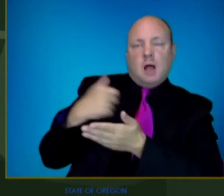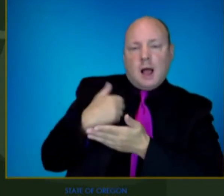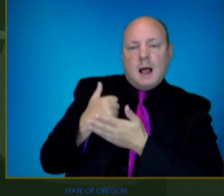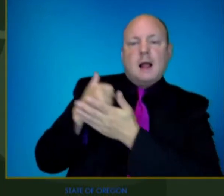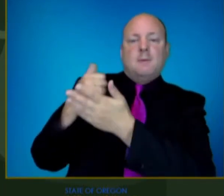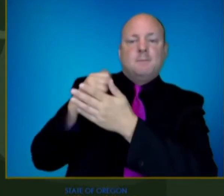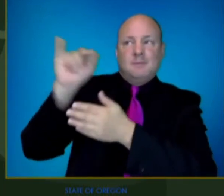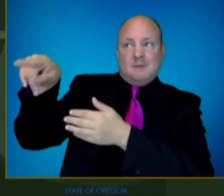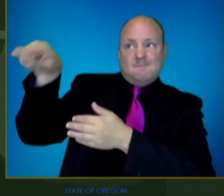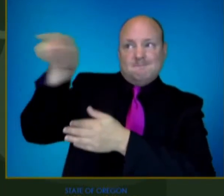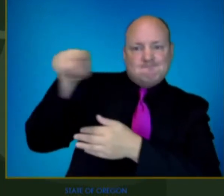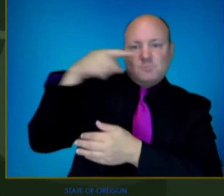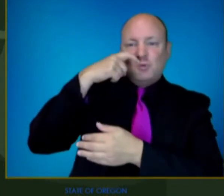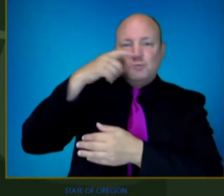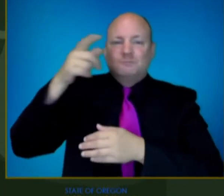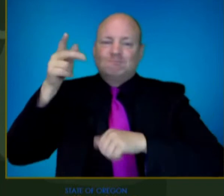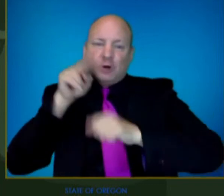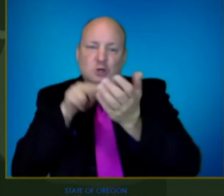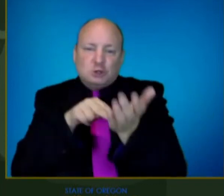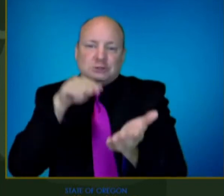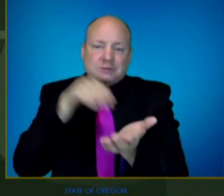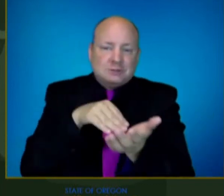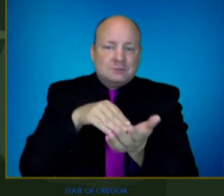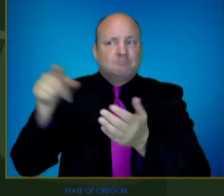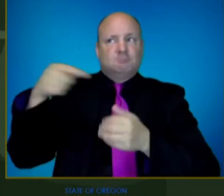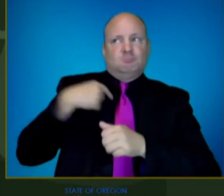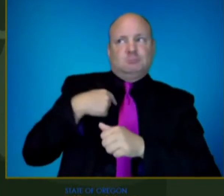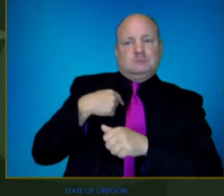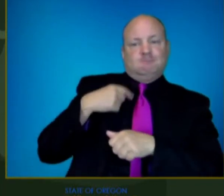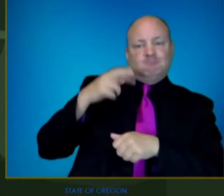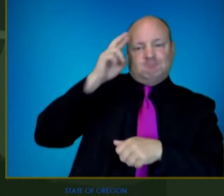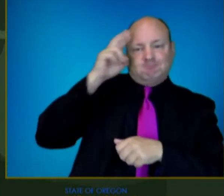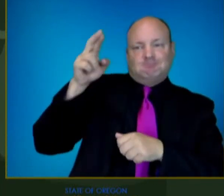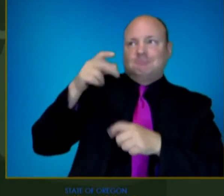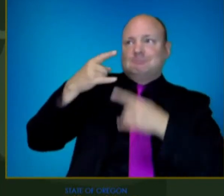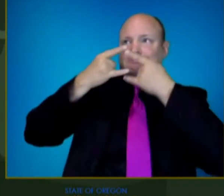we are willing to do something simple, like putting a mask on.